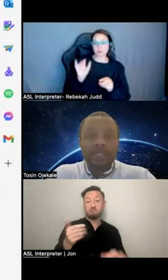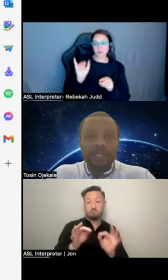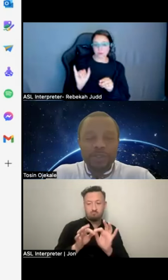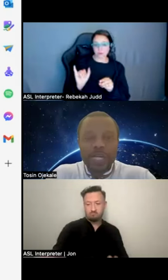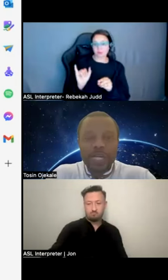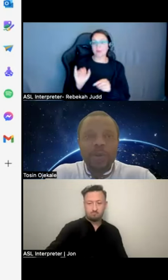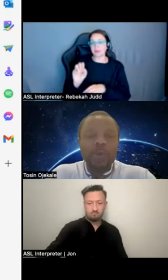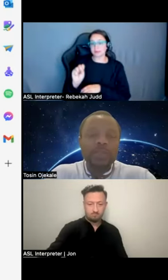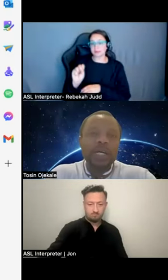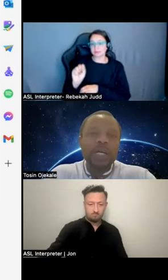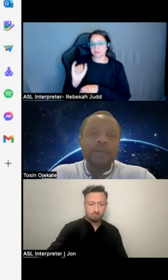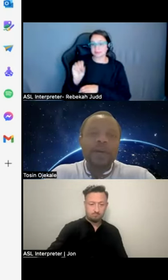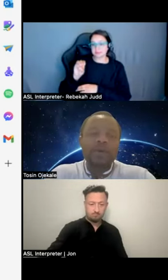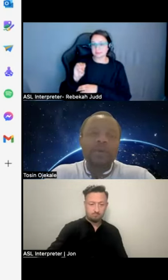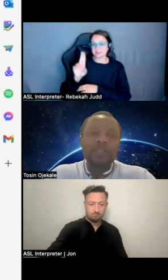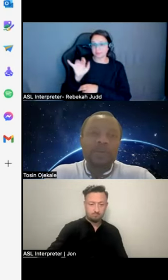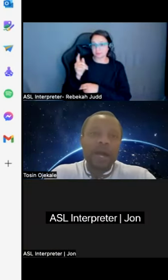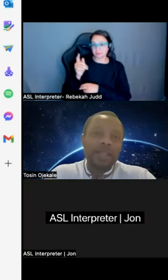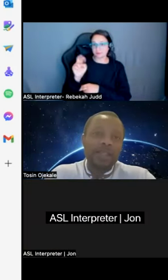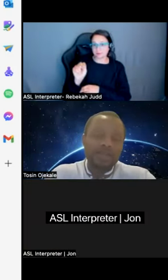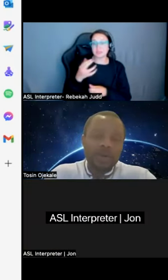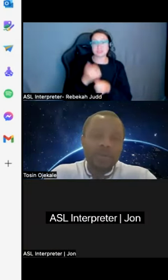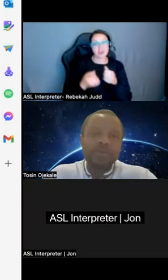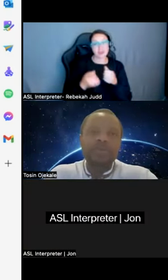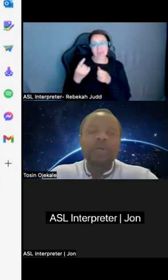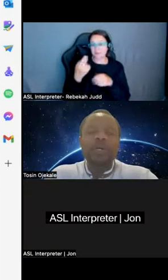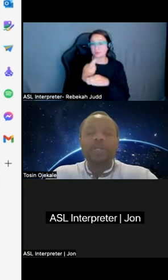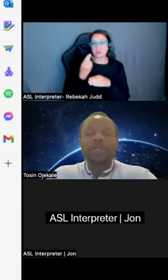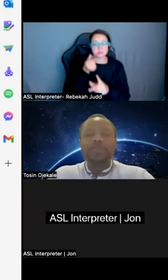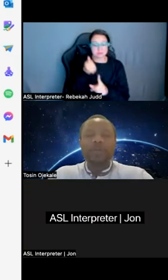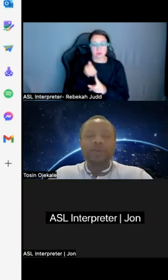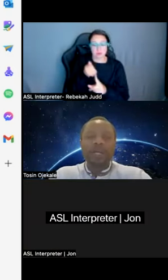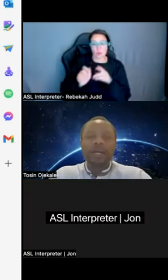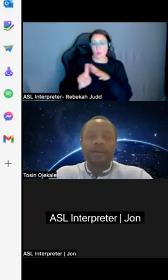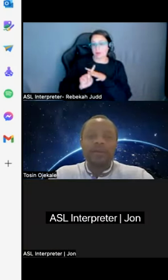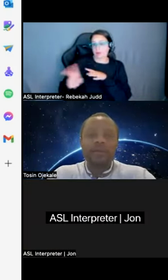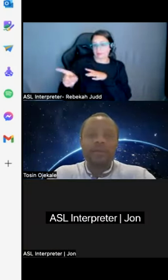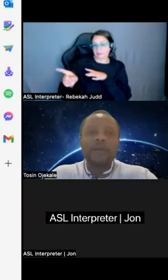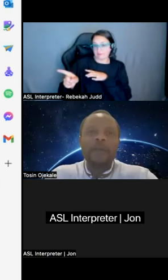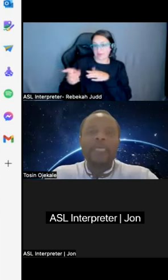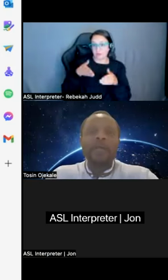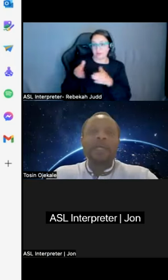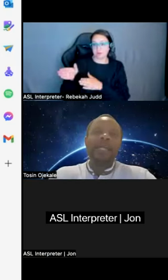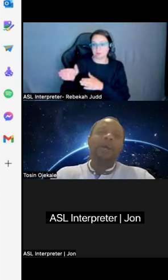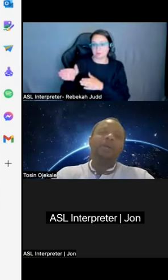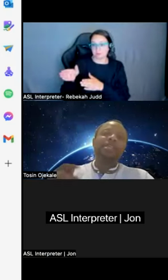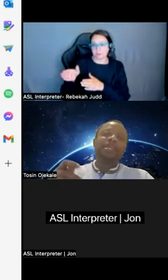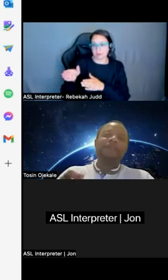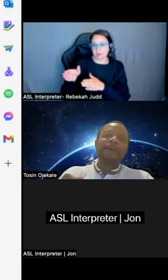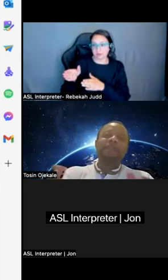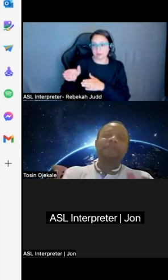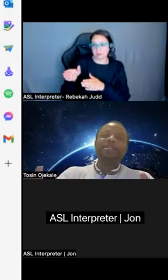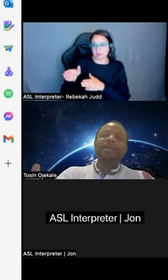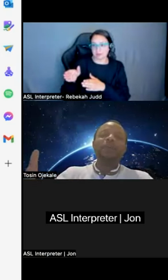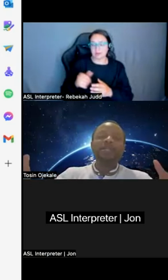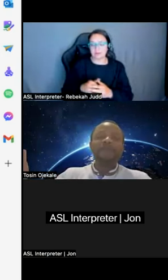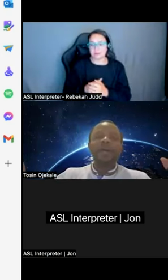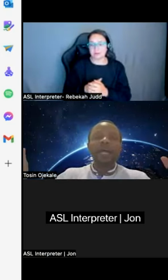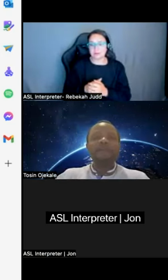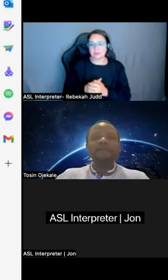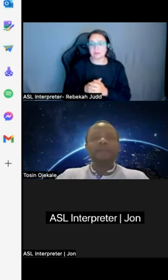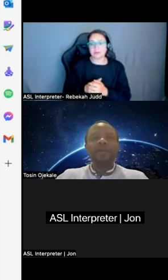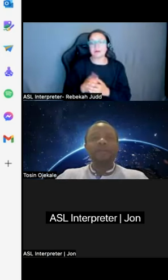everybody used their own evacuation path to come to the ground floor. Now there is a fire marshal